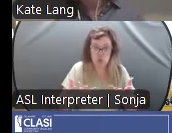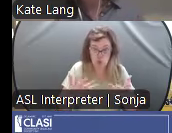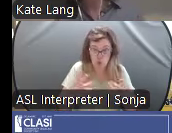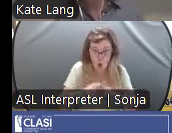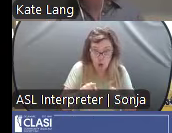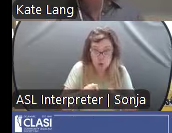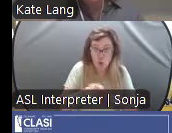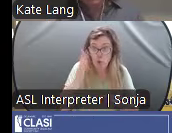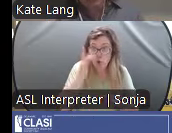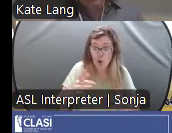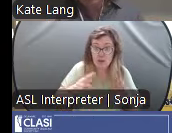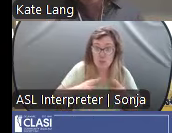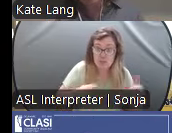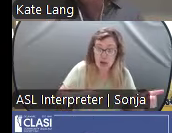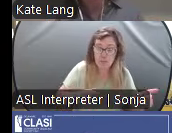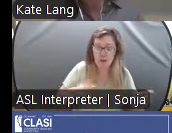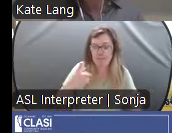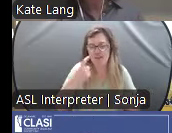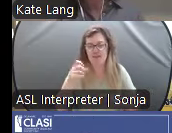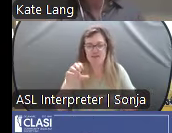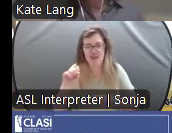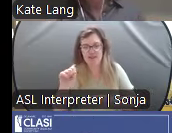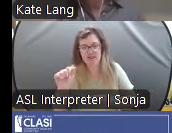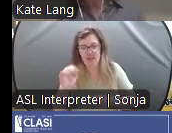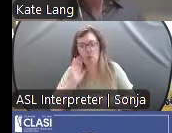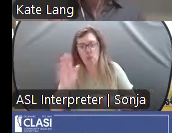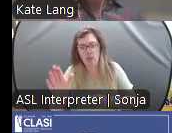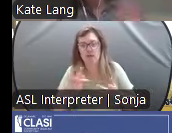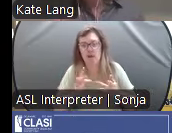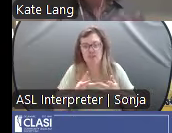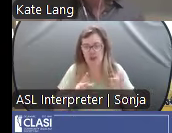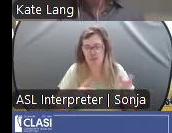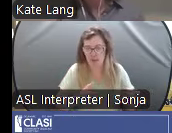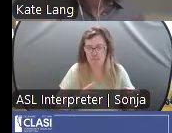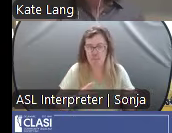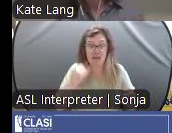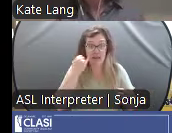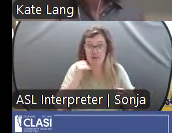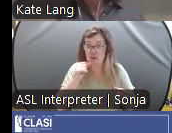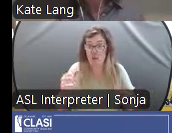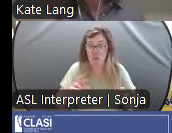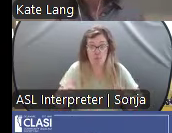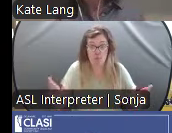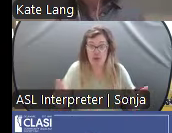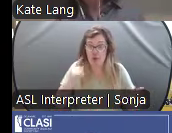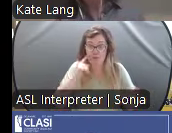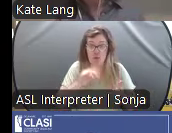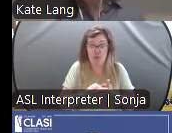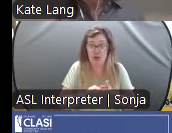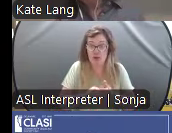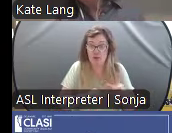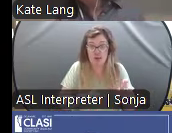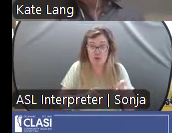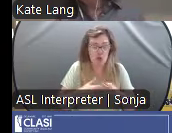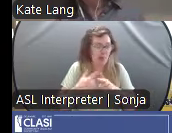early retirement because SSA is going to be contacting them. And if they're not prepared for the question, they